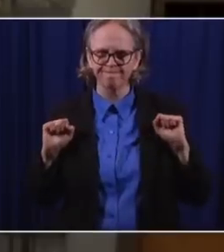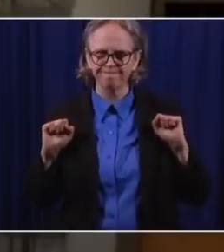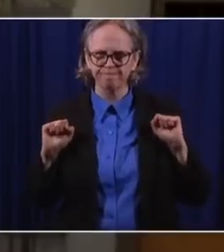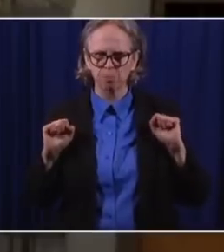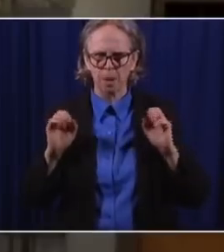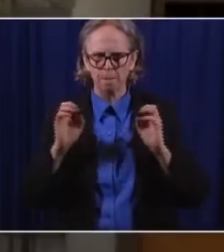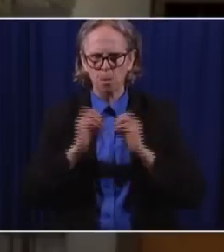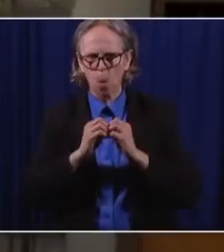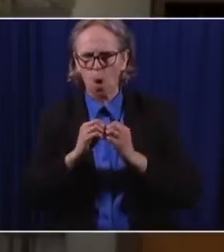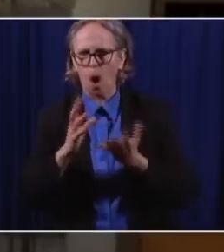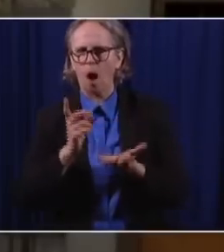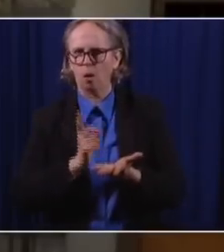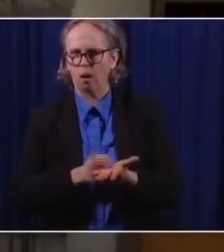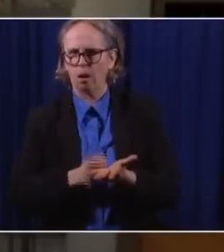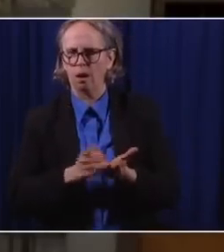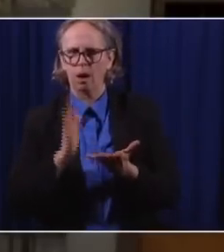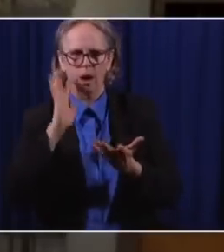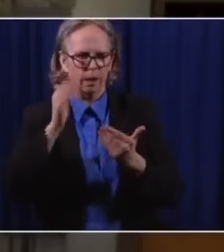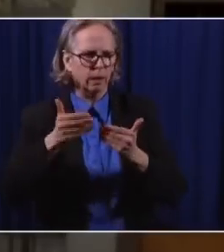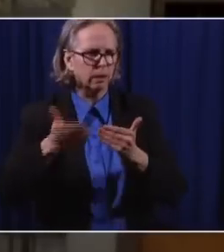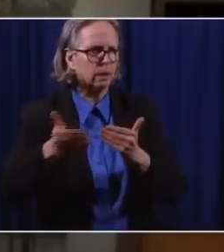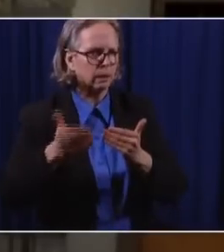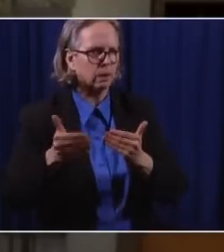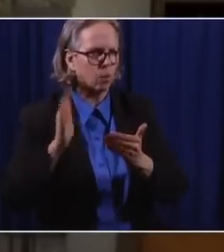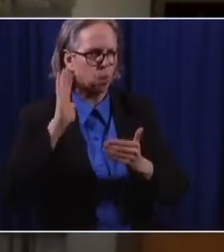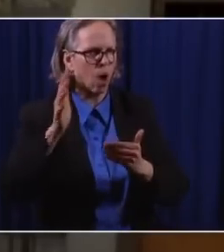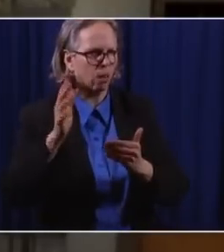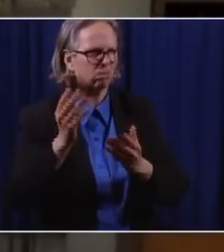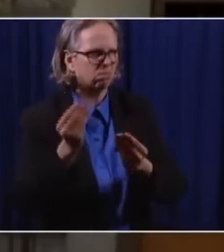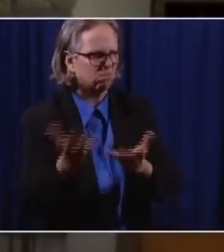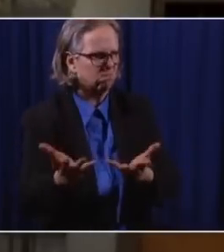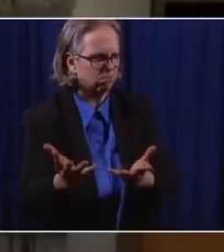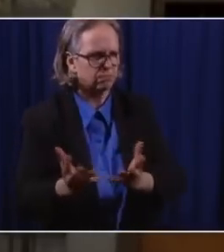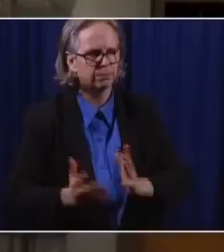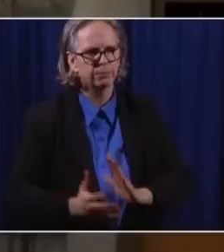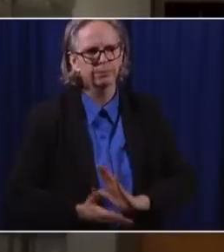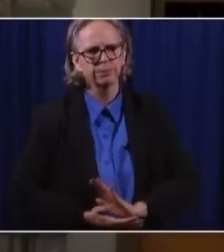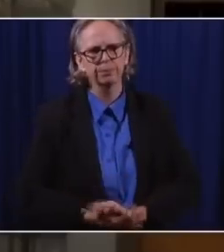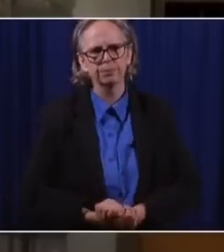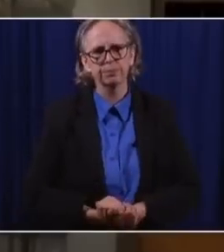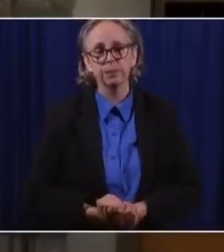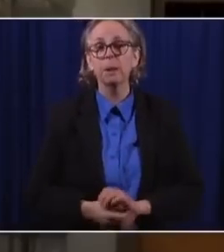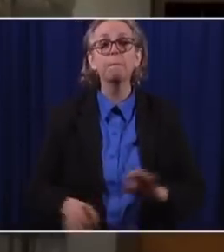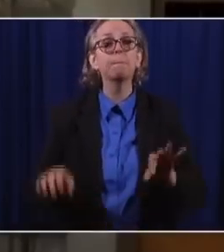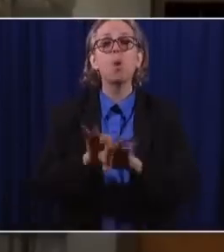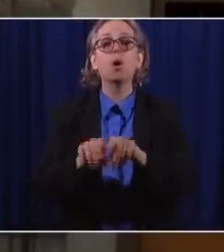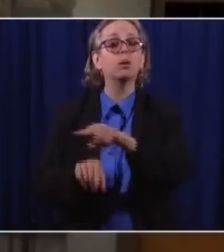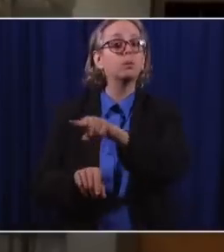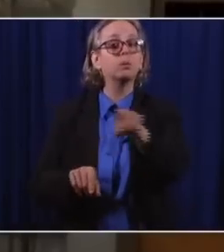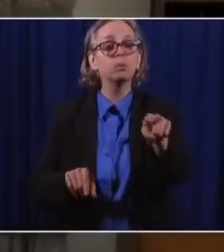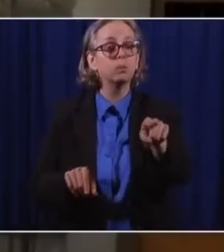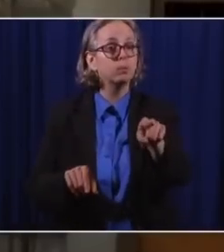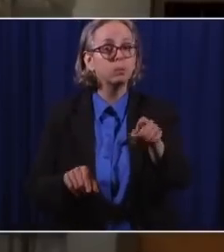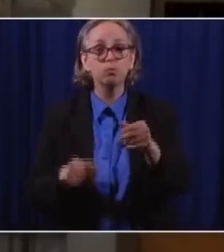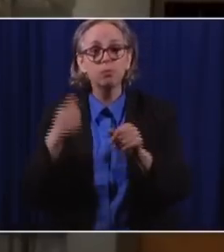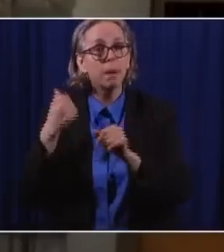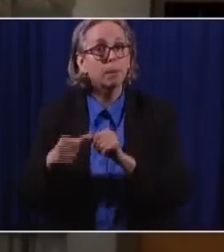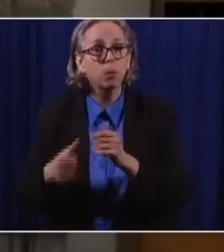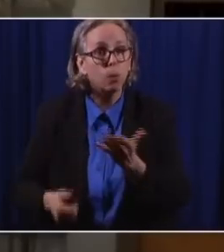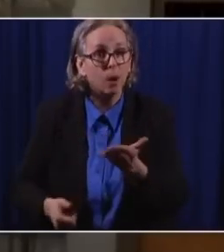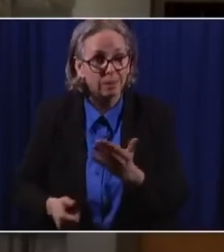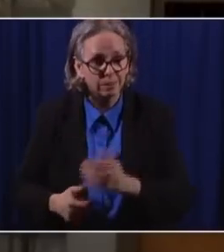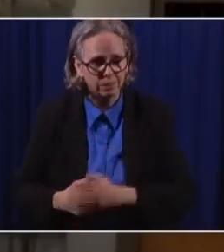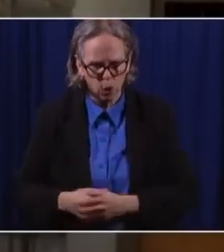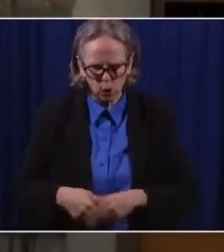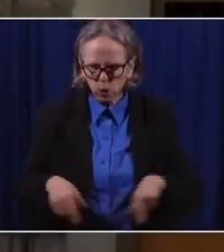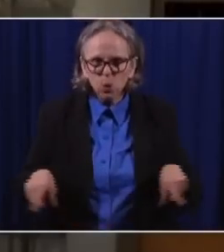But the most important thing, the people who have the most control, who have the ability to shut this thing down,